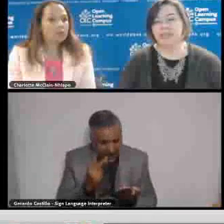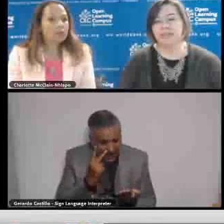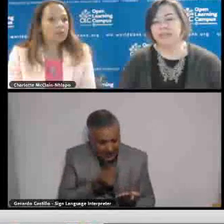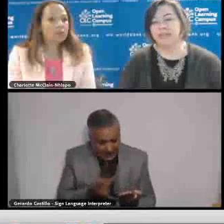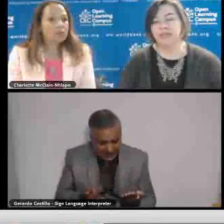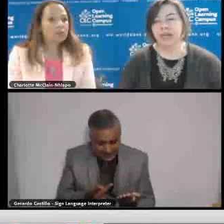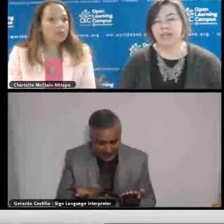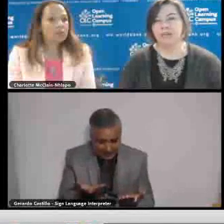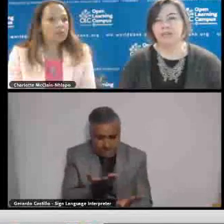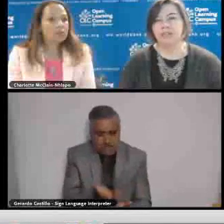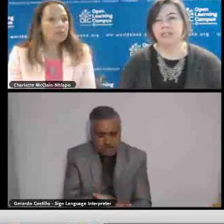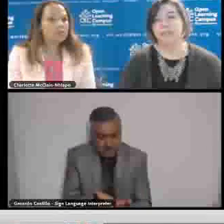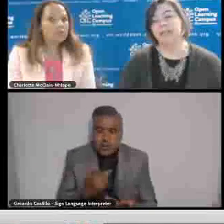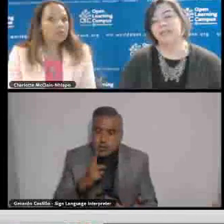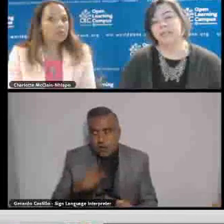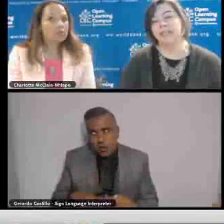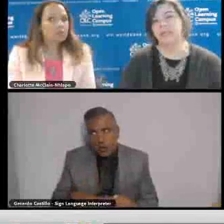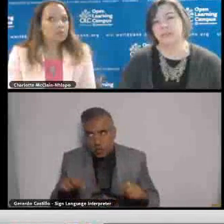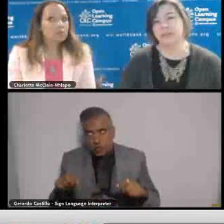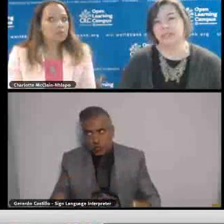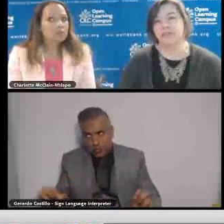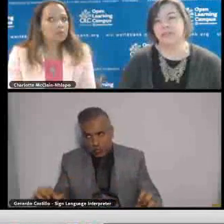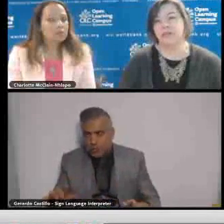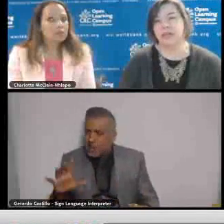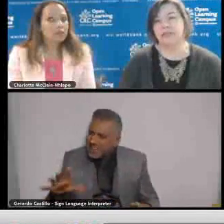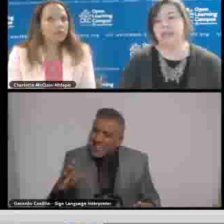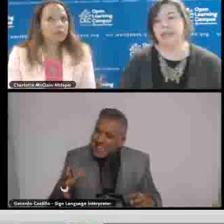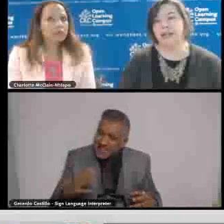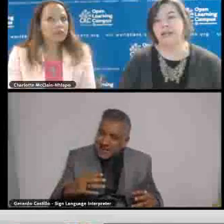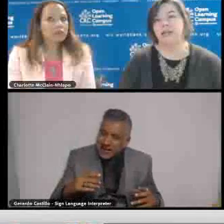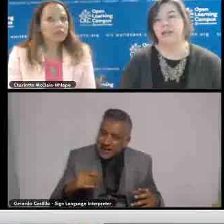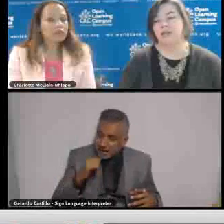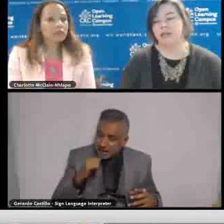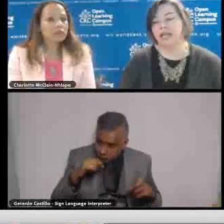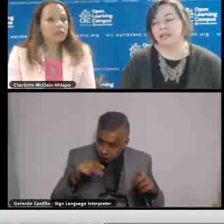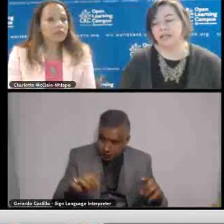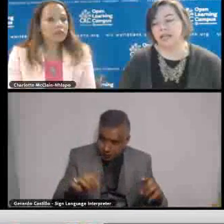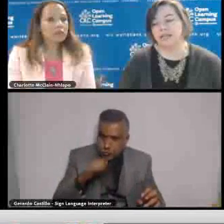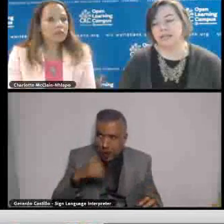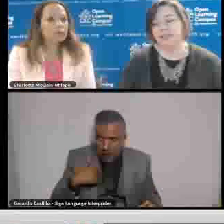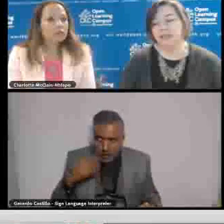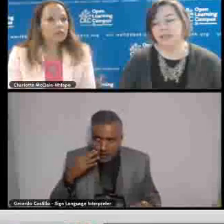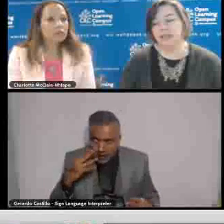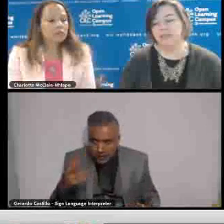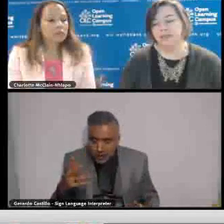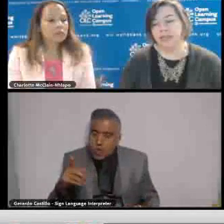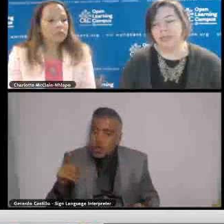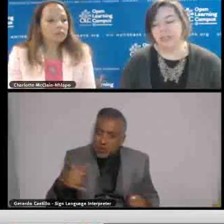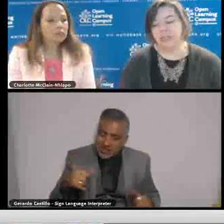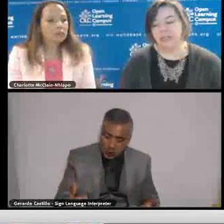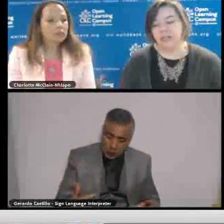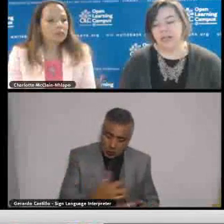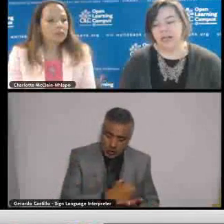to do right in an emergency, but even in an emergency, if you don't have that data, you can collect some information.